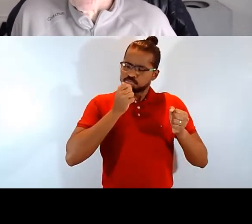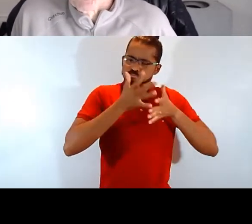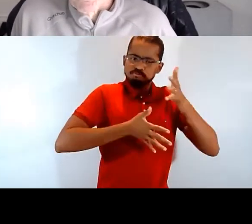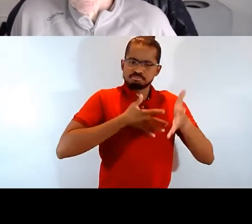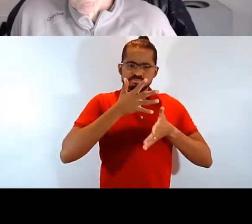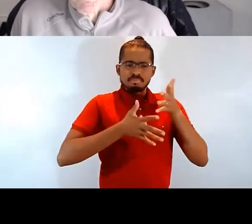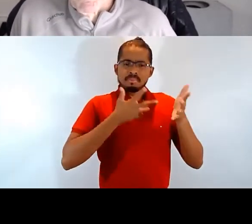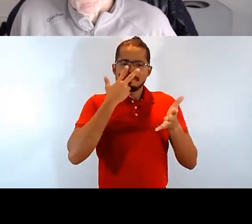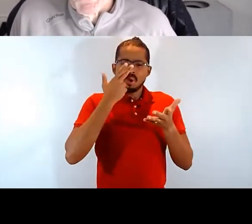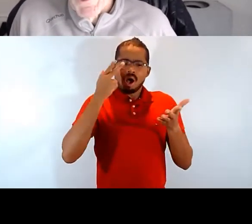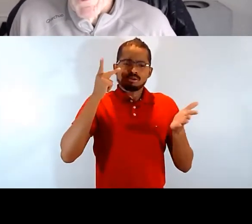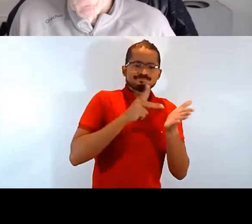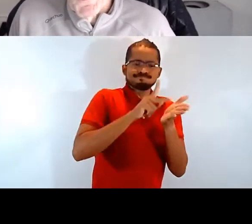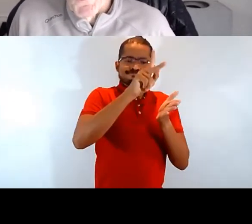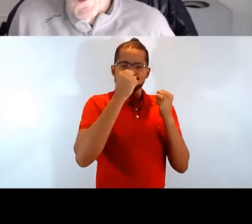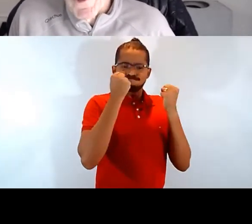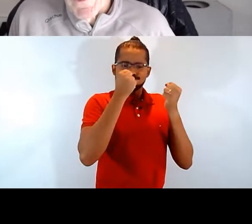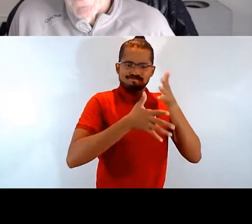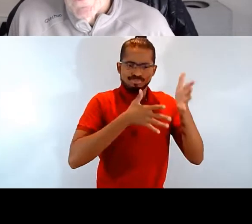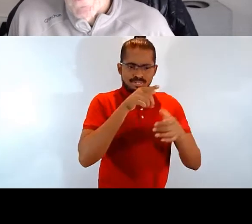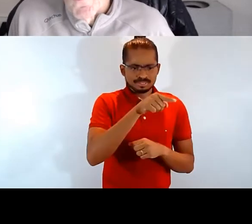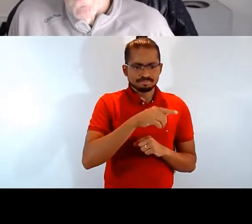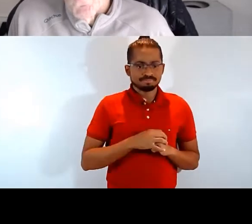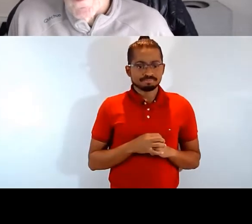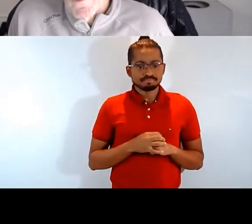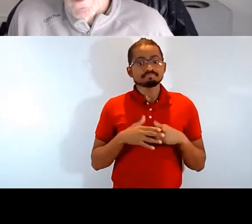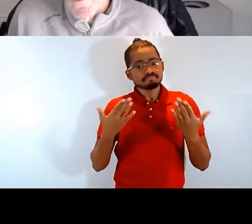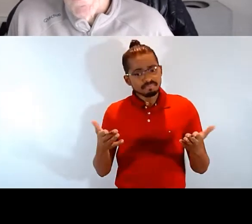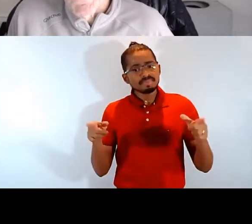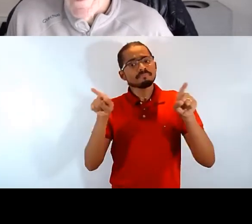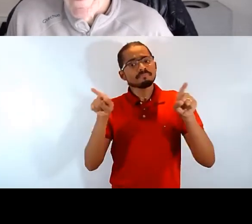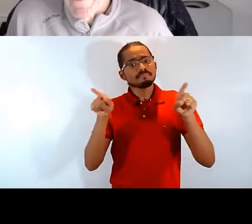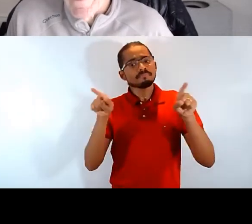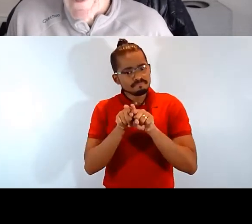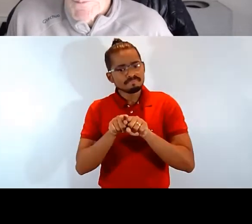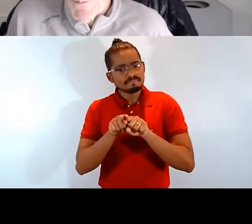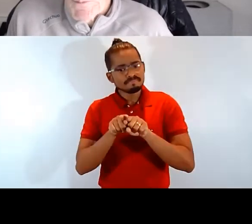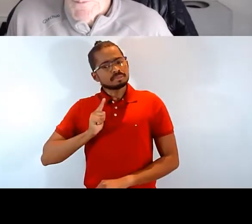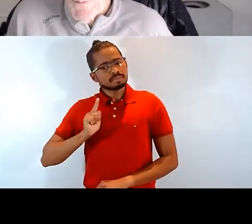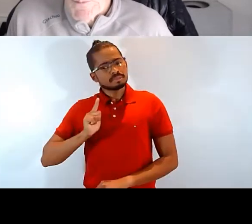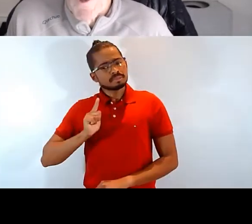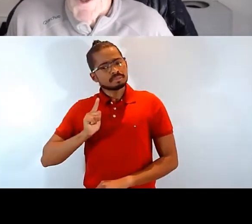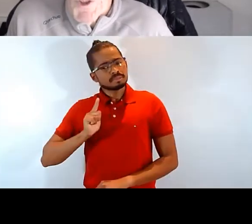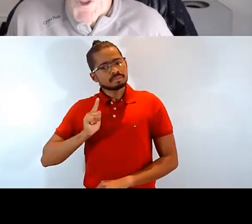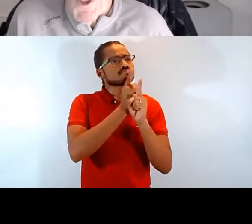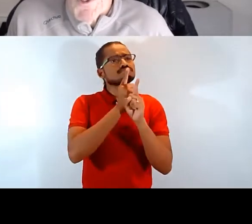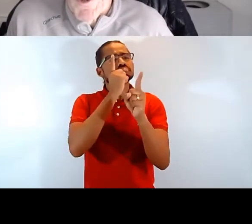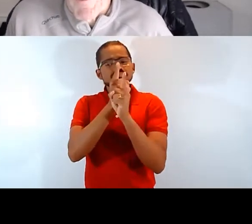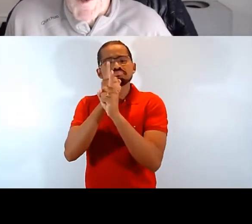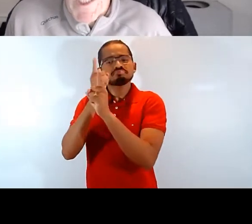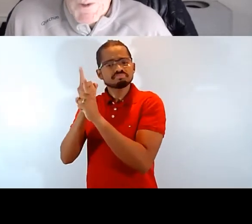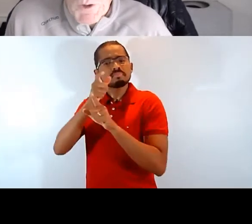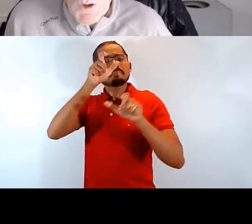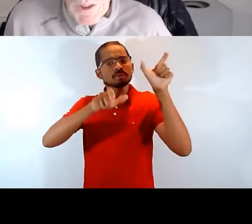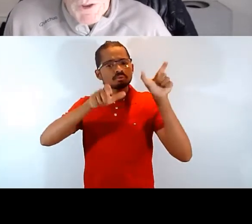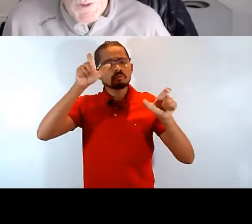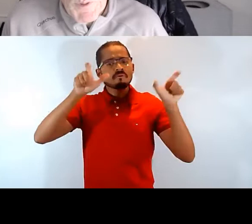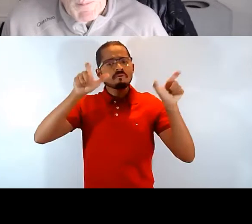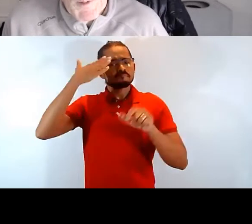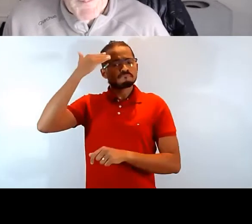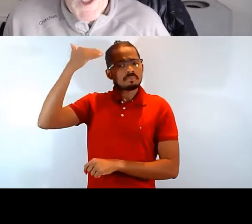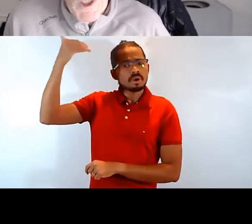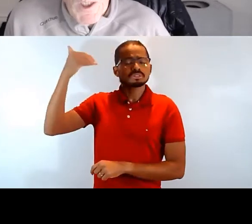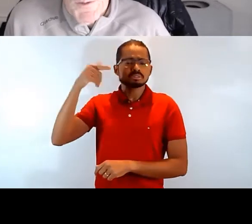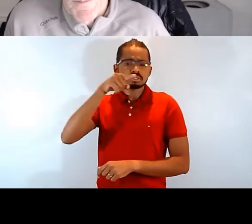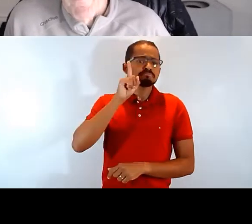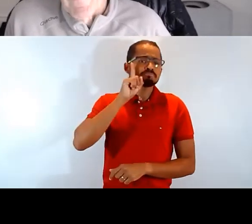some very generous colleagues who are sign language interpreters, very well known in the United States and